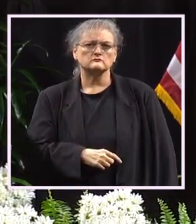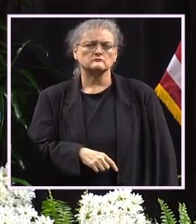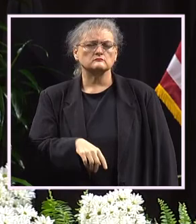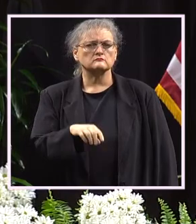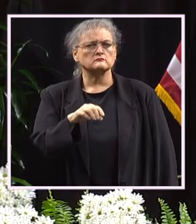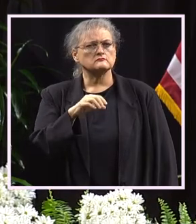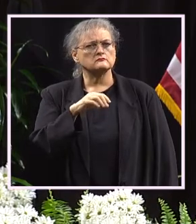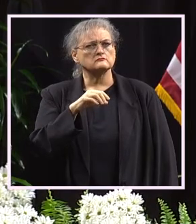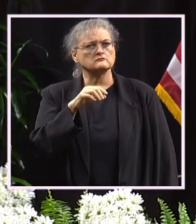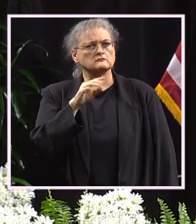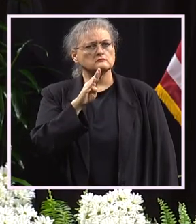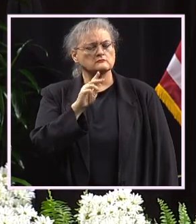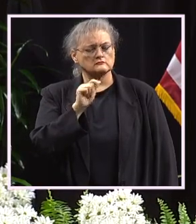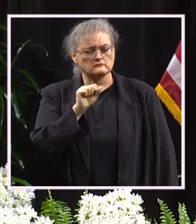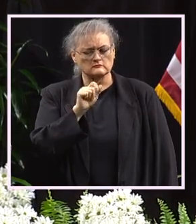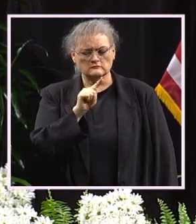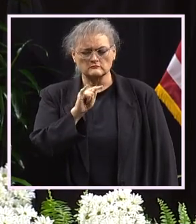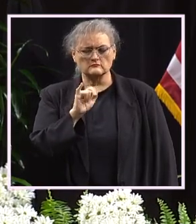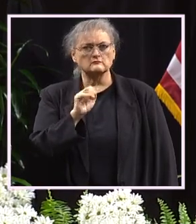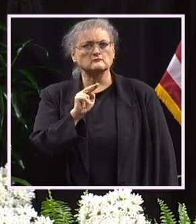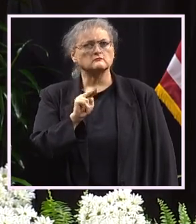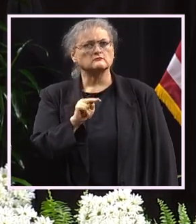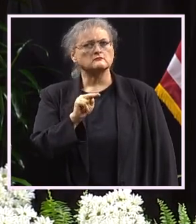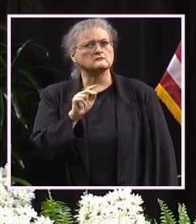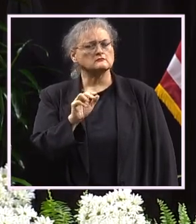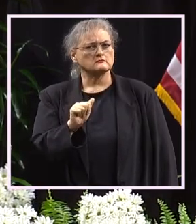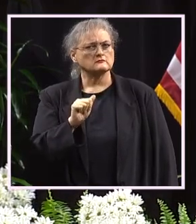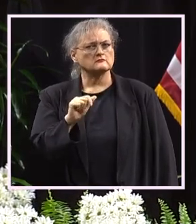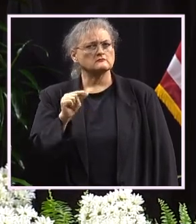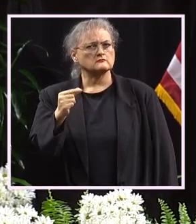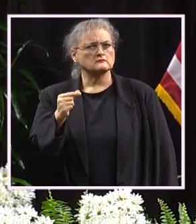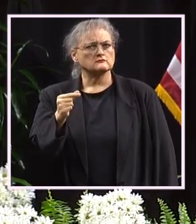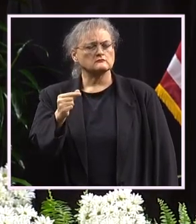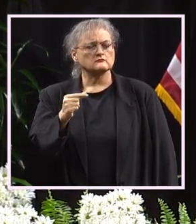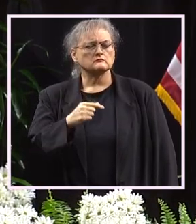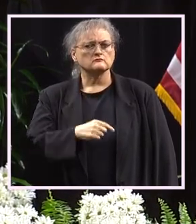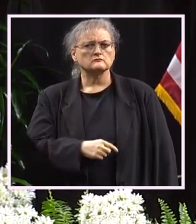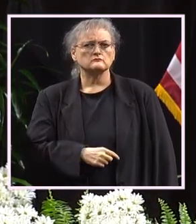Tatiana G. Gochin, summa cum laude.